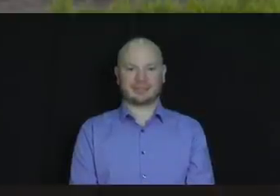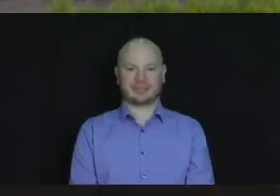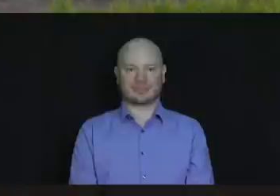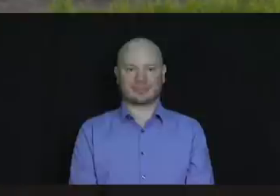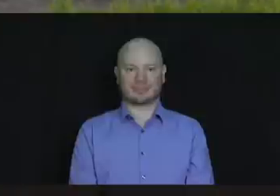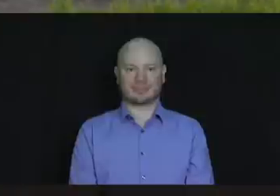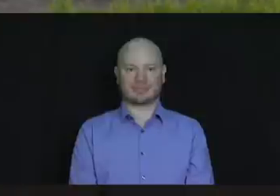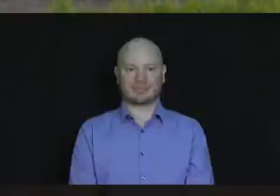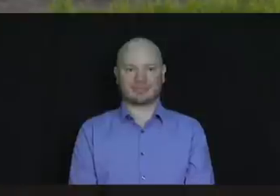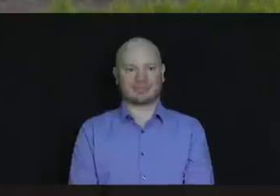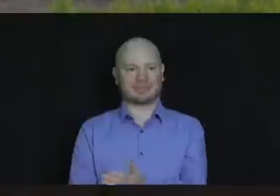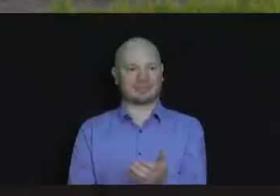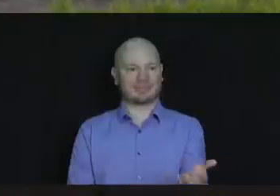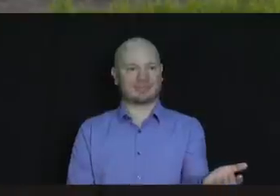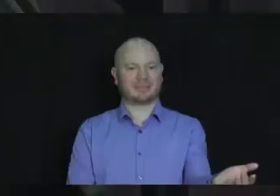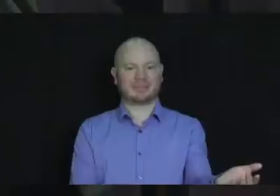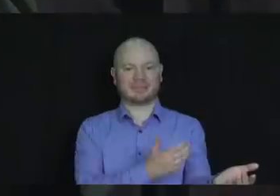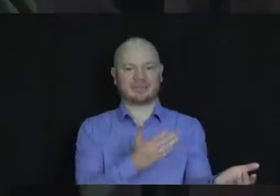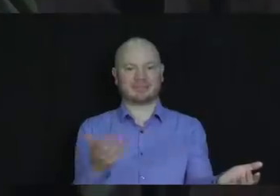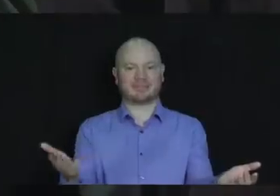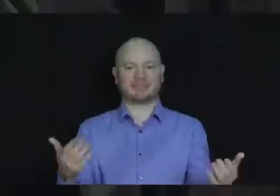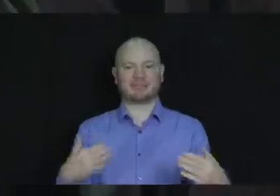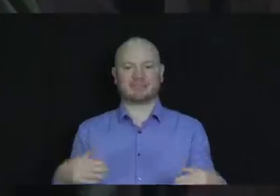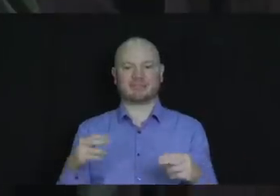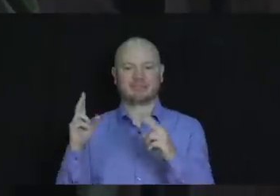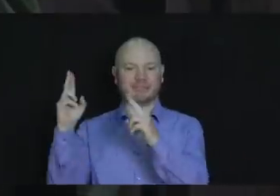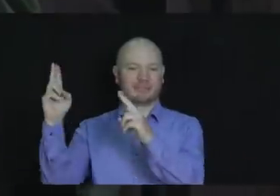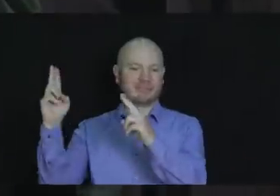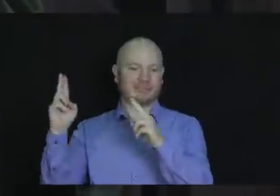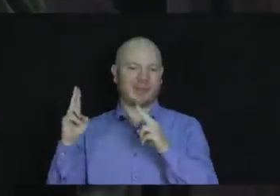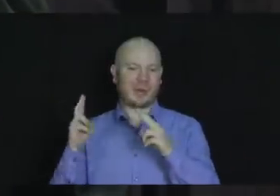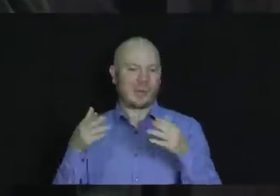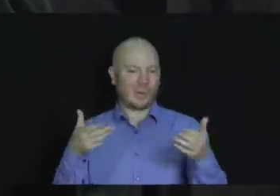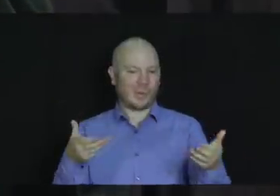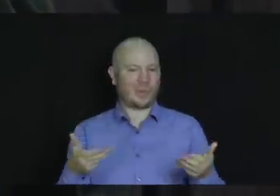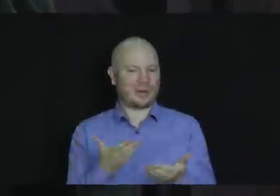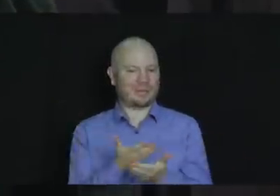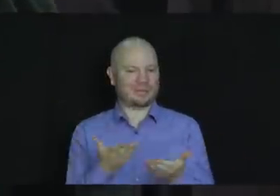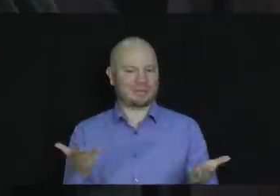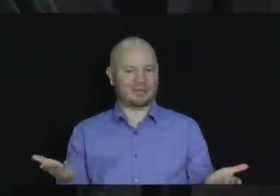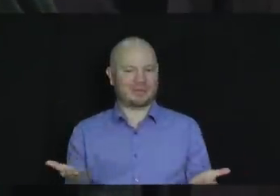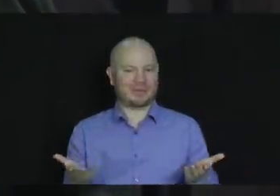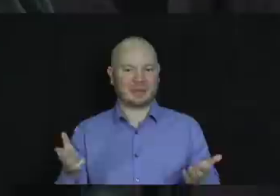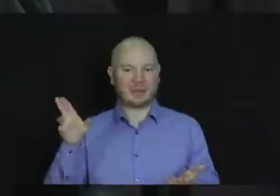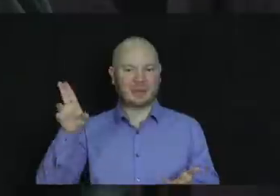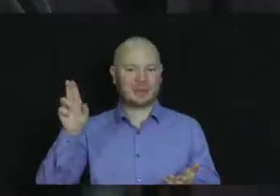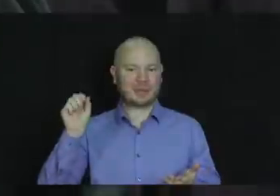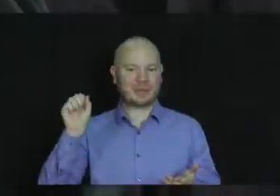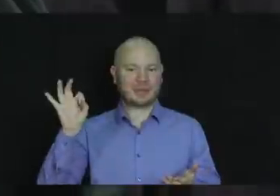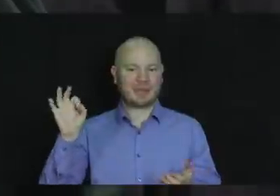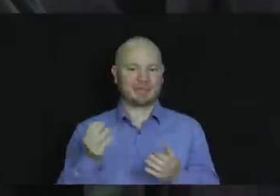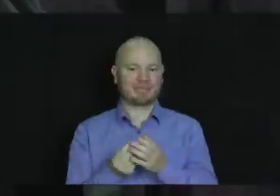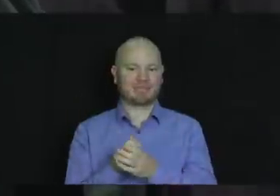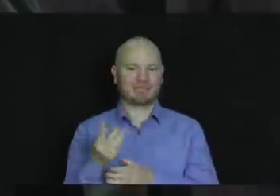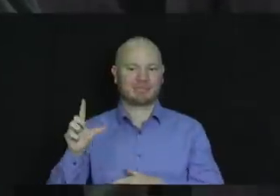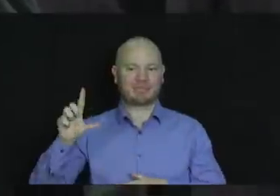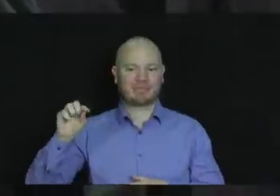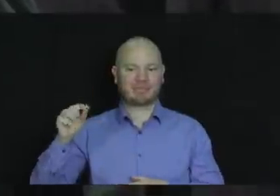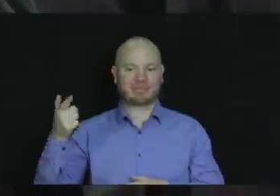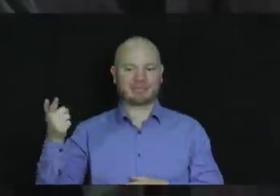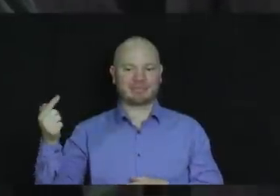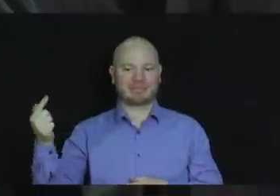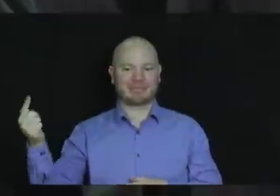Ladies and gentlemen, it is a privilege to welcome you to the University of South Florida Spring